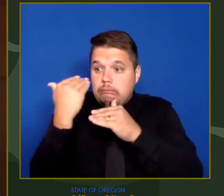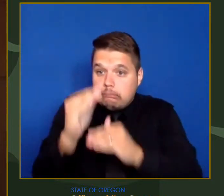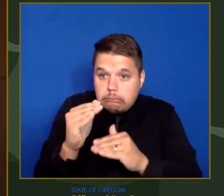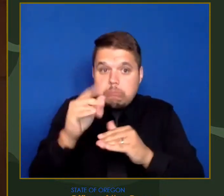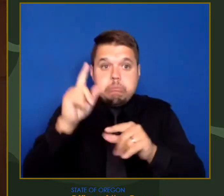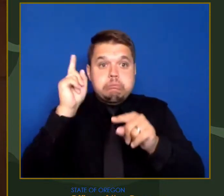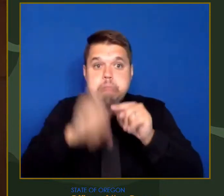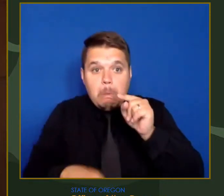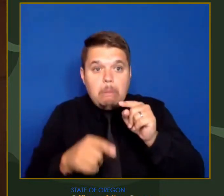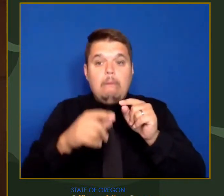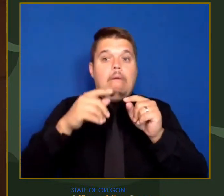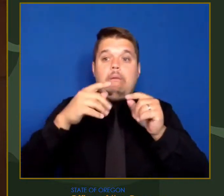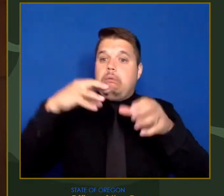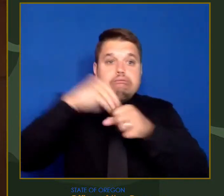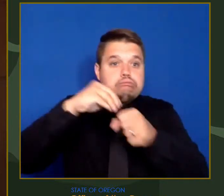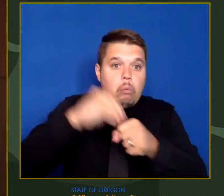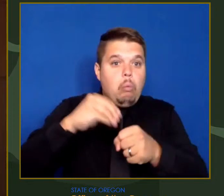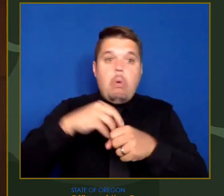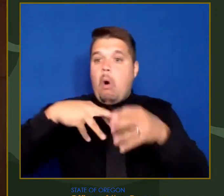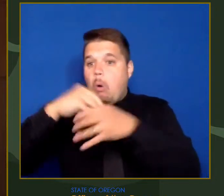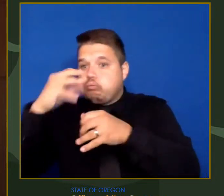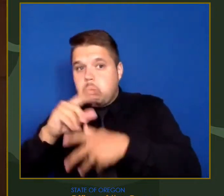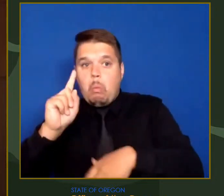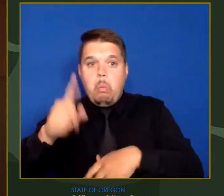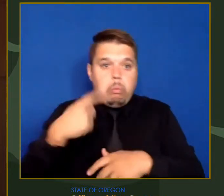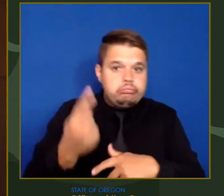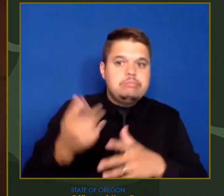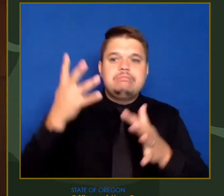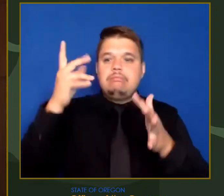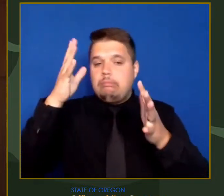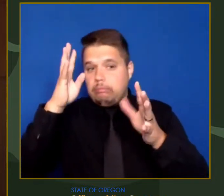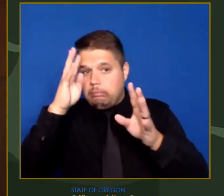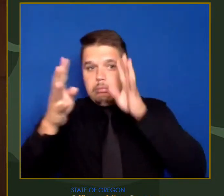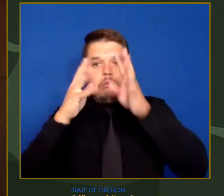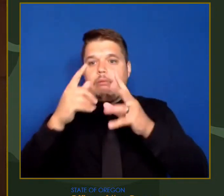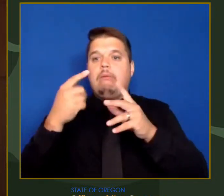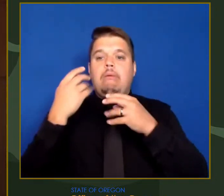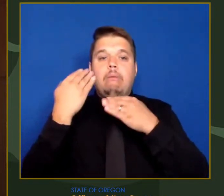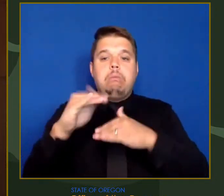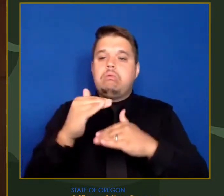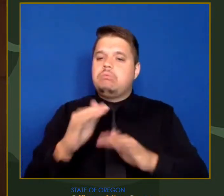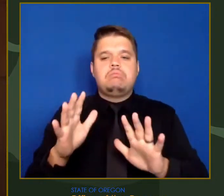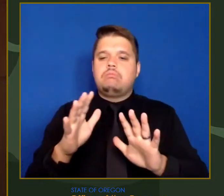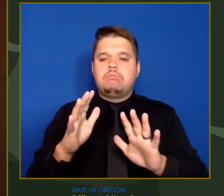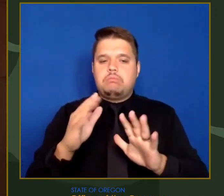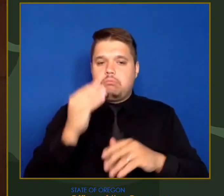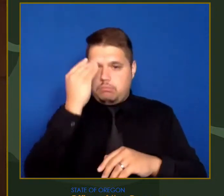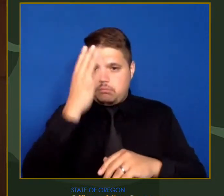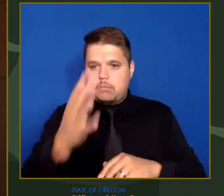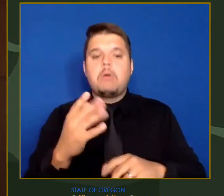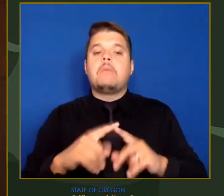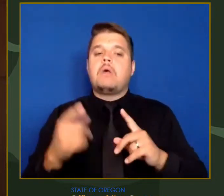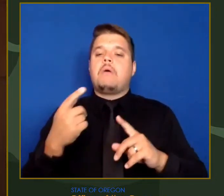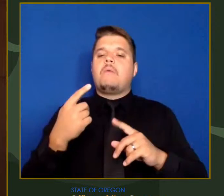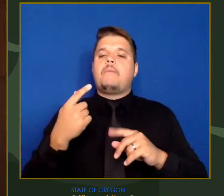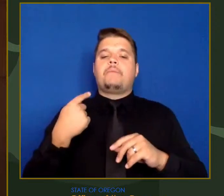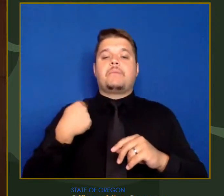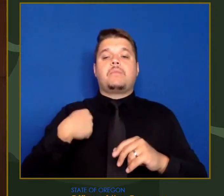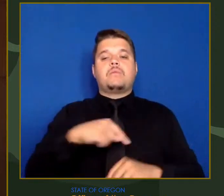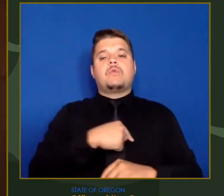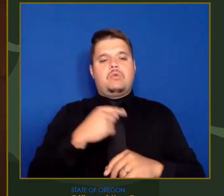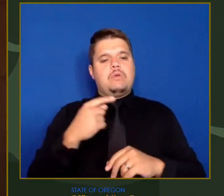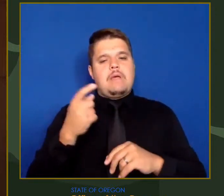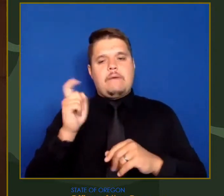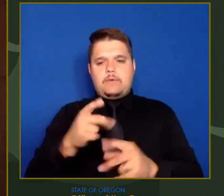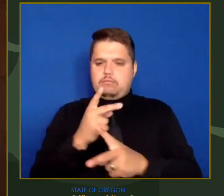vaccinated, this virus still poses a very real threat. I've invited Dr. Davion here